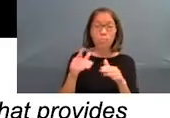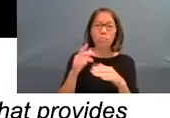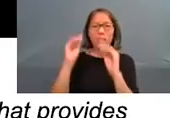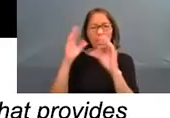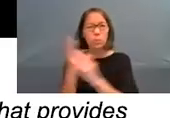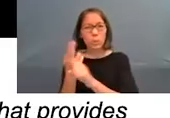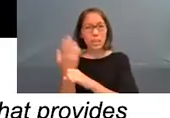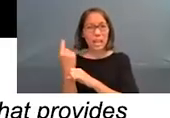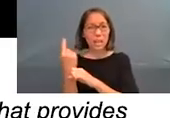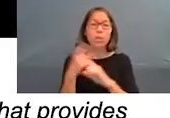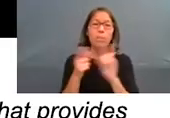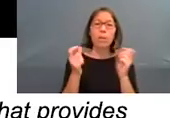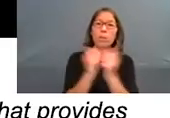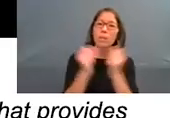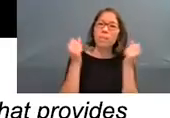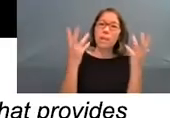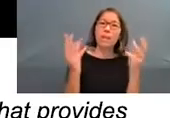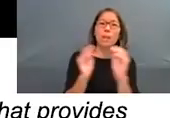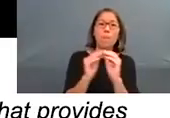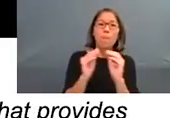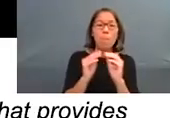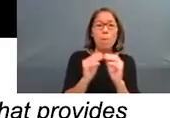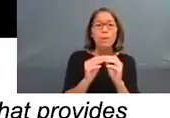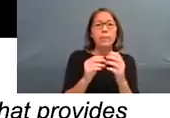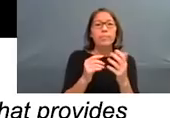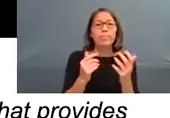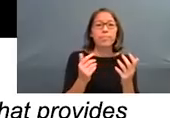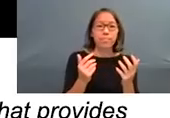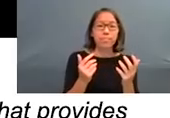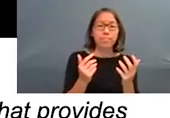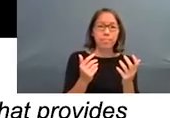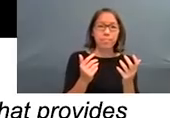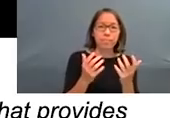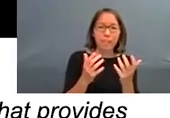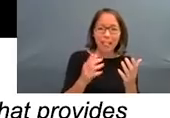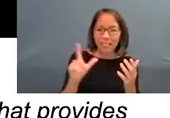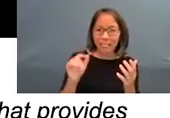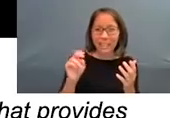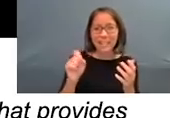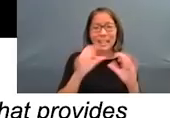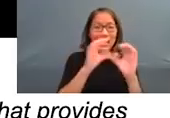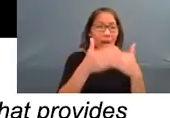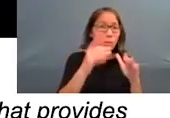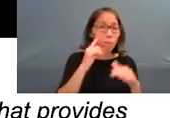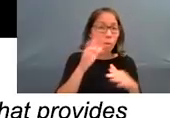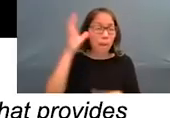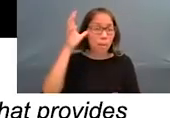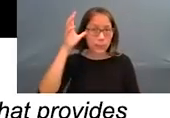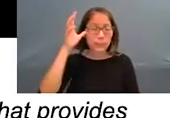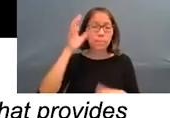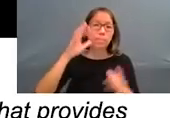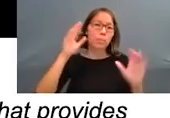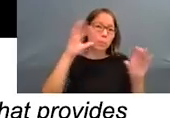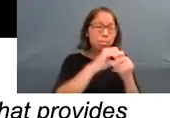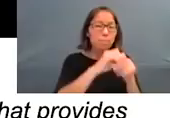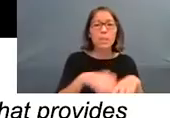lot more features and a lot more of a lens into the classroom for parents. It also provides a safe forum for students to be able to interact with